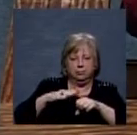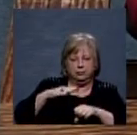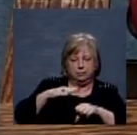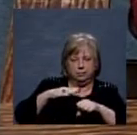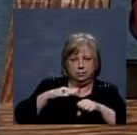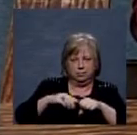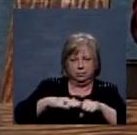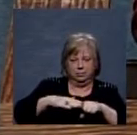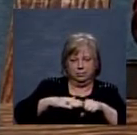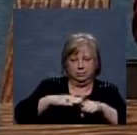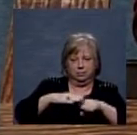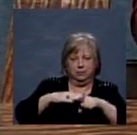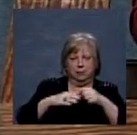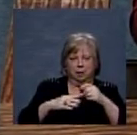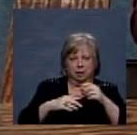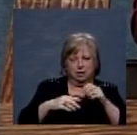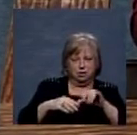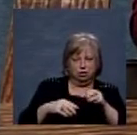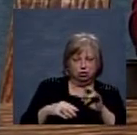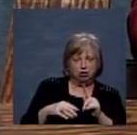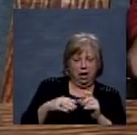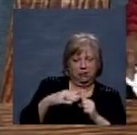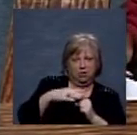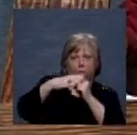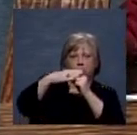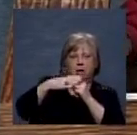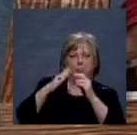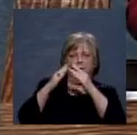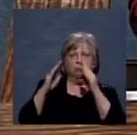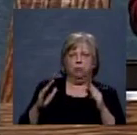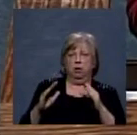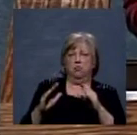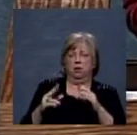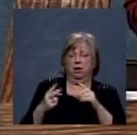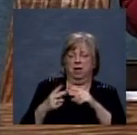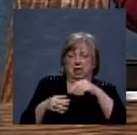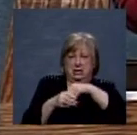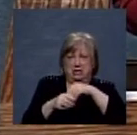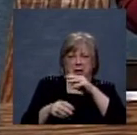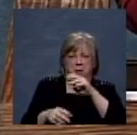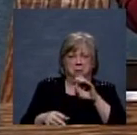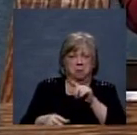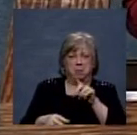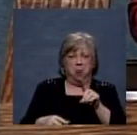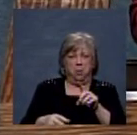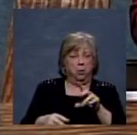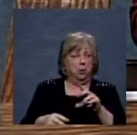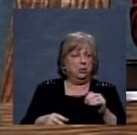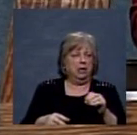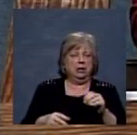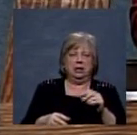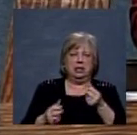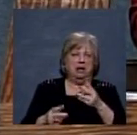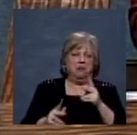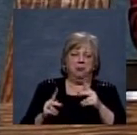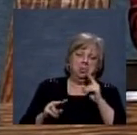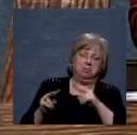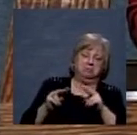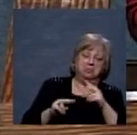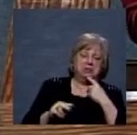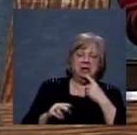and it's really bad. There's mold in there, and there's several people that's been there and said the house was not rehabable. I don't